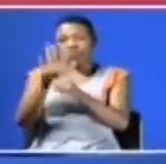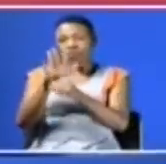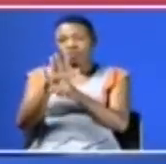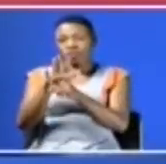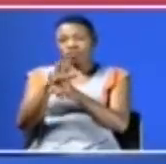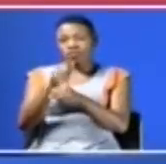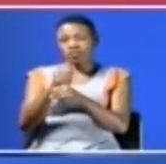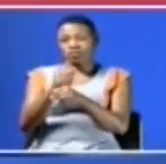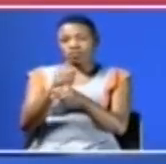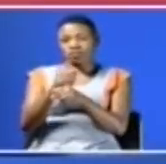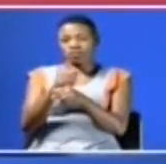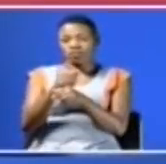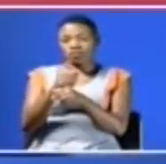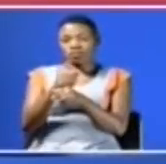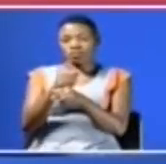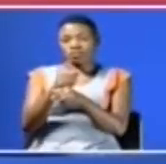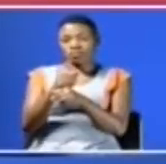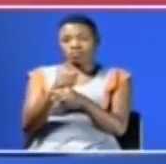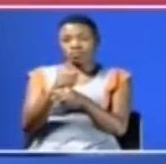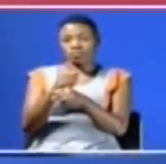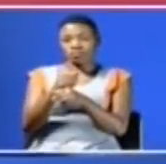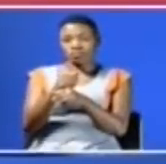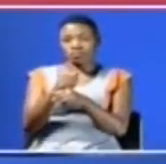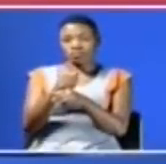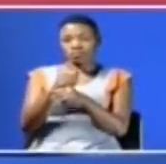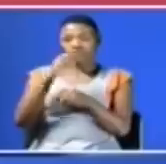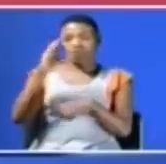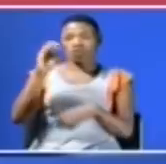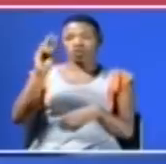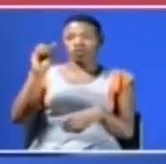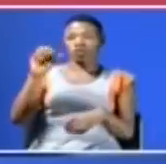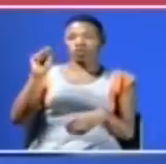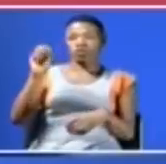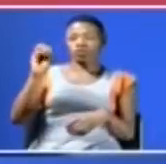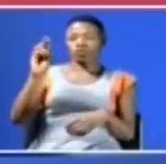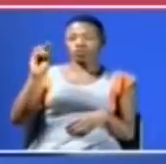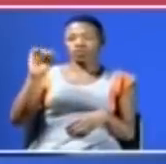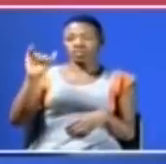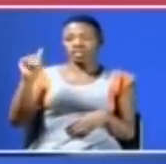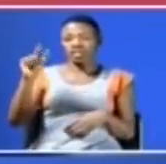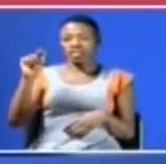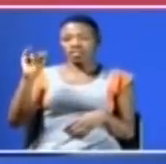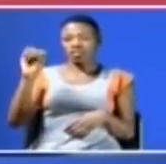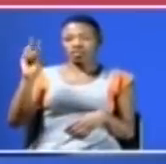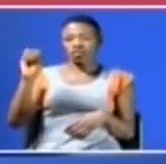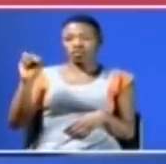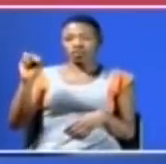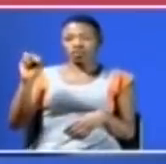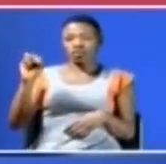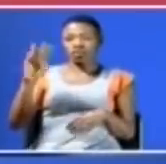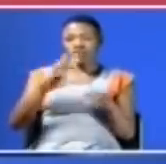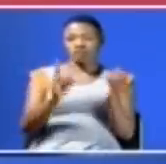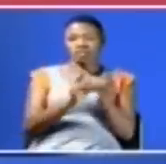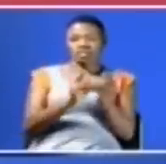lot in the coming days called consociational democracy. This is the thinking which is coming along from